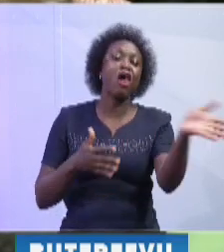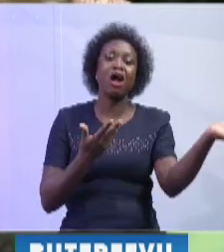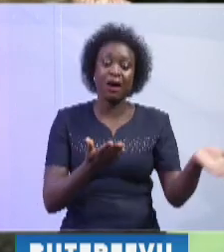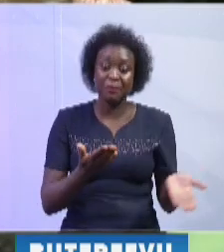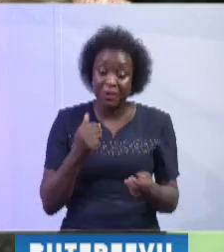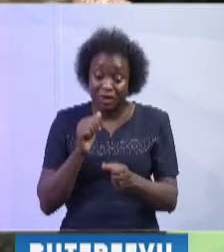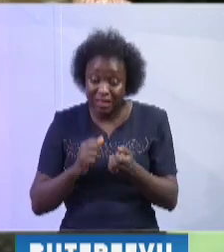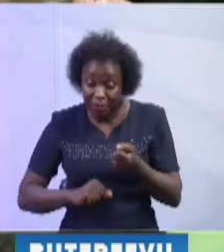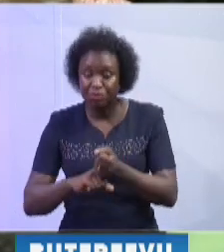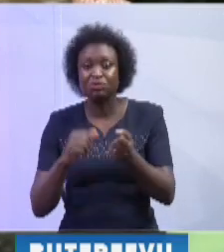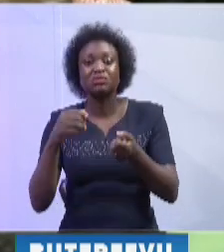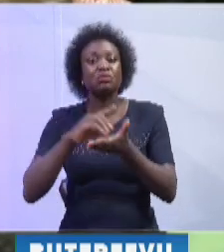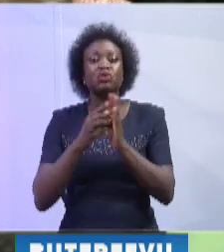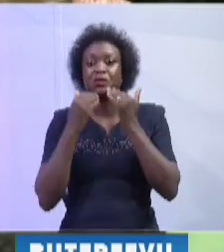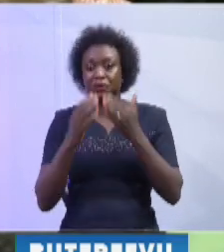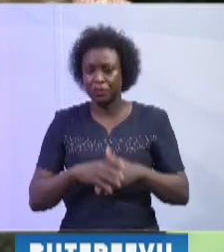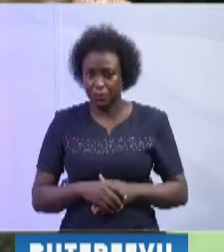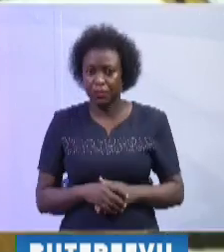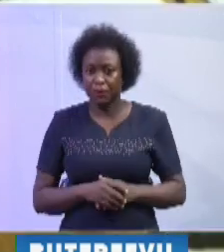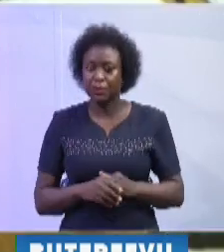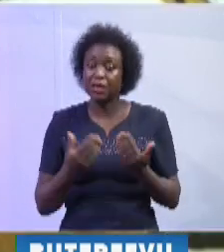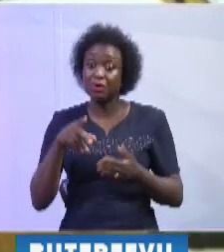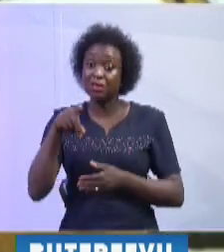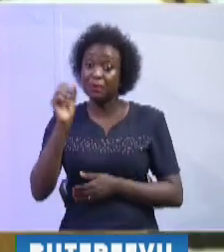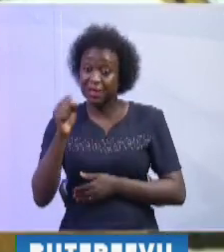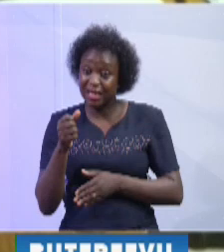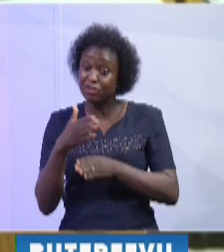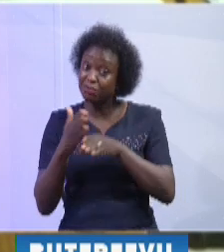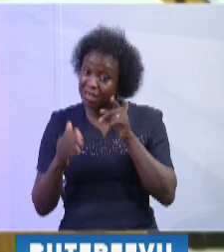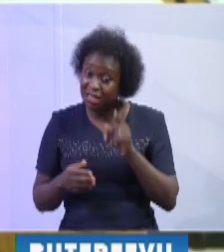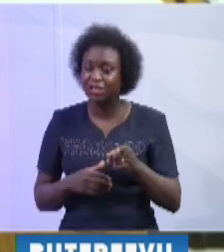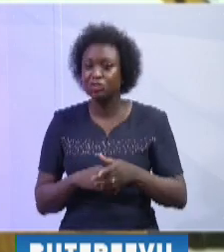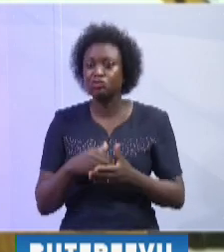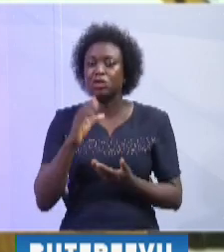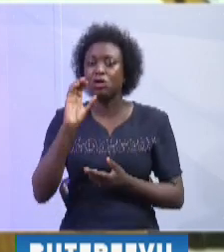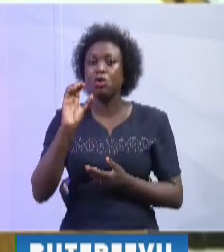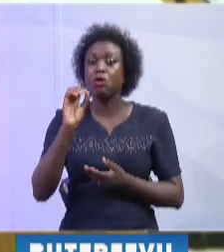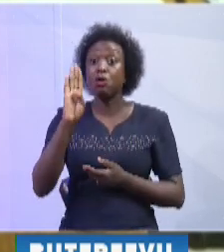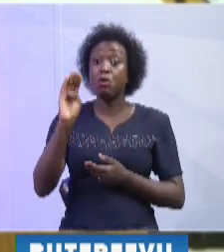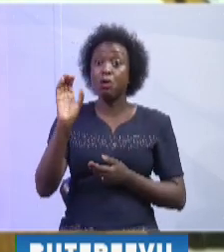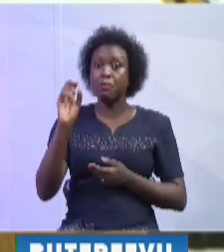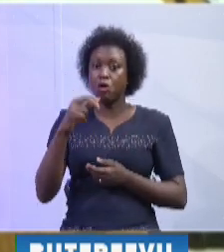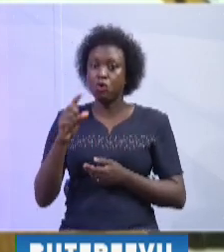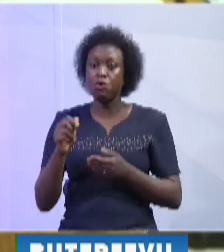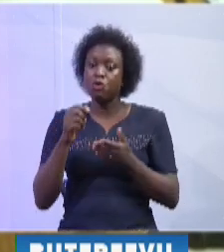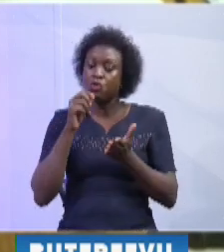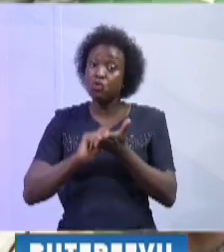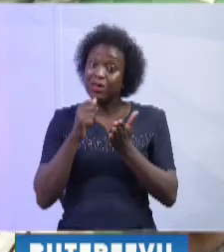March 2021, the PS of the Ministry, the Permanent Secretary, O.O. Obum, writing to Dr.